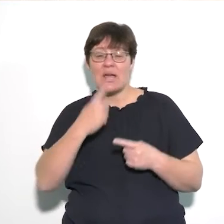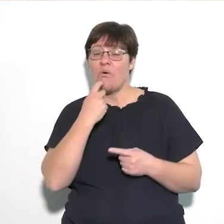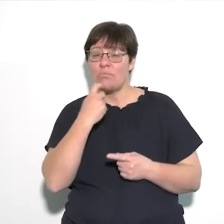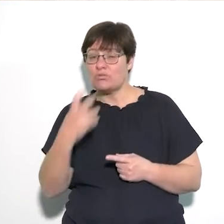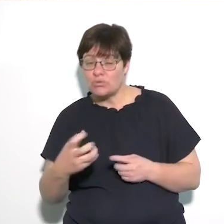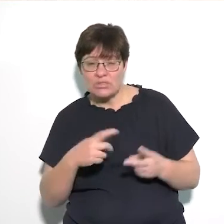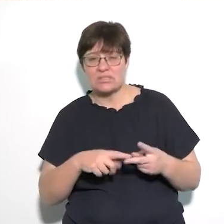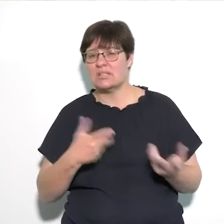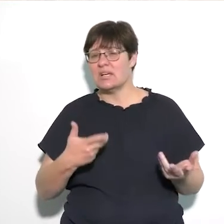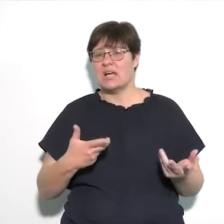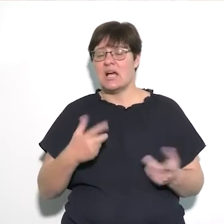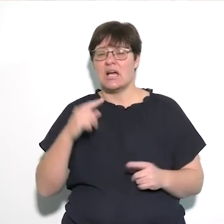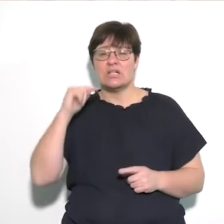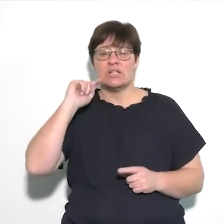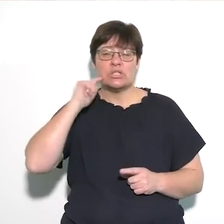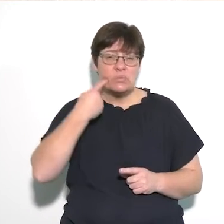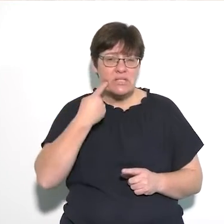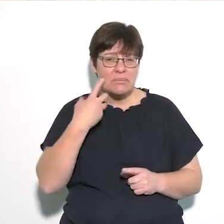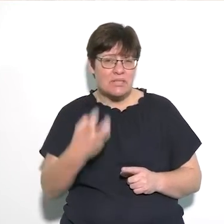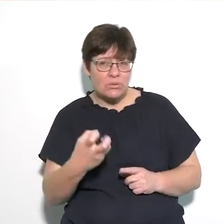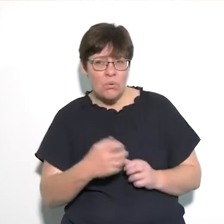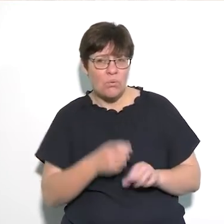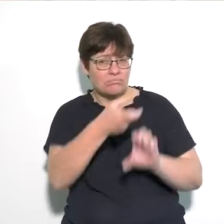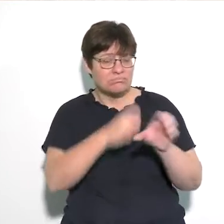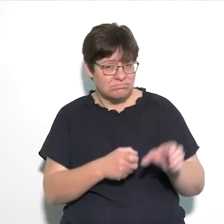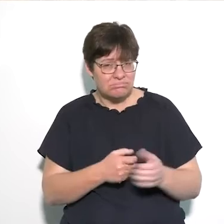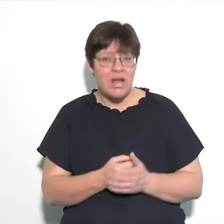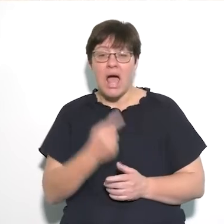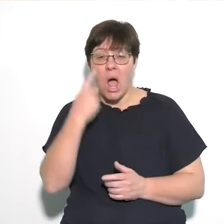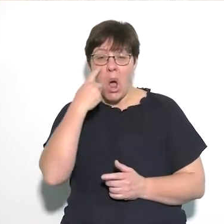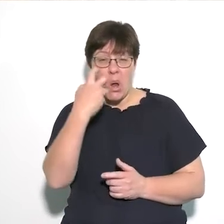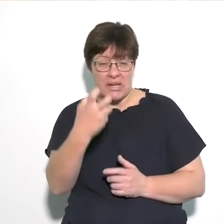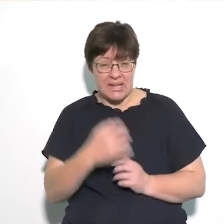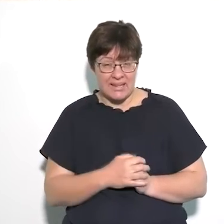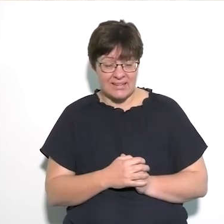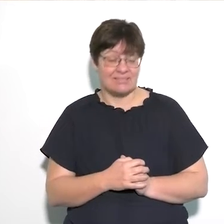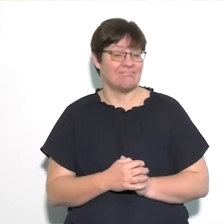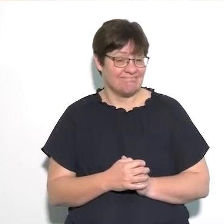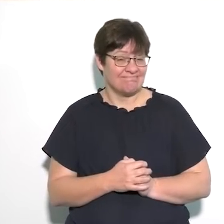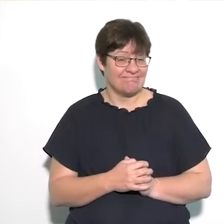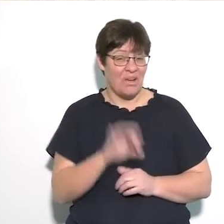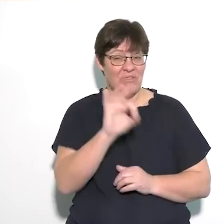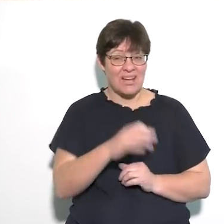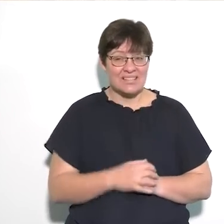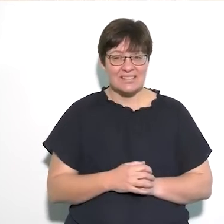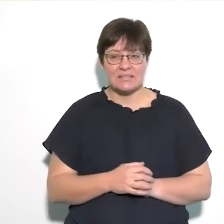beetroot, potato, sweet potato. And this one, do you know what it is? An onion. That's